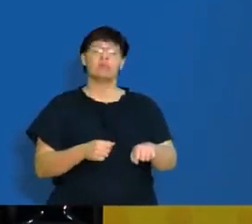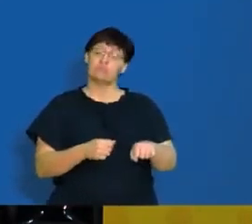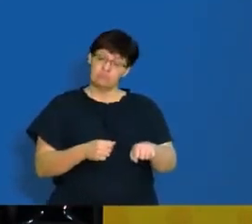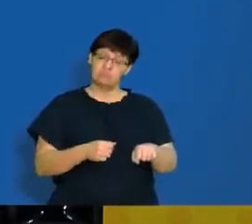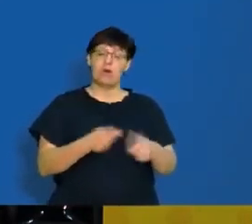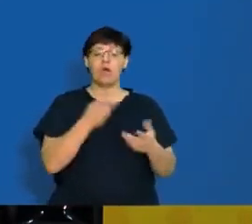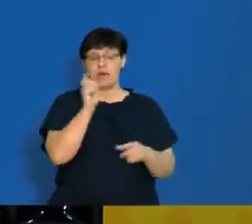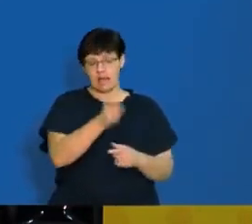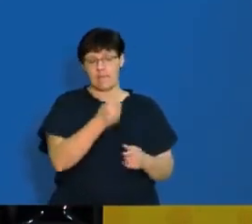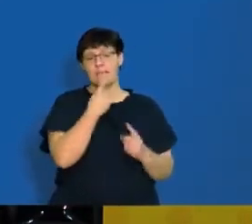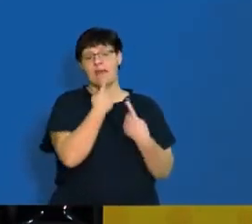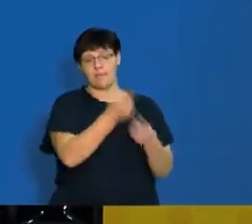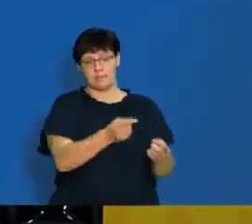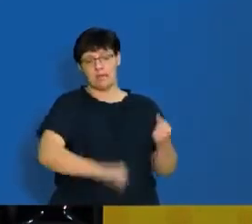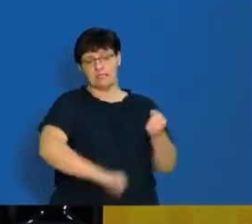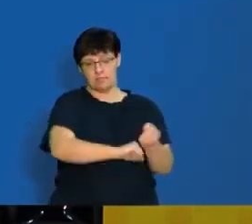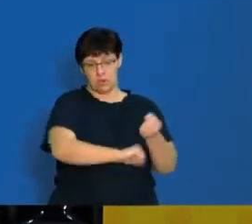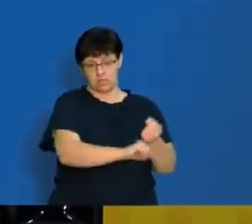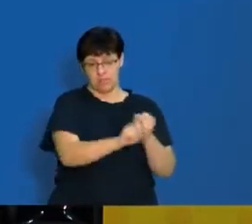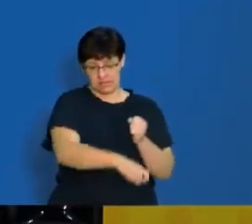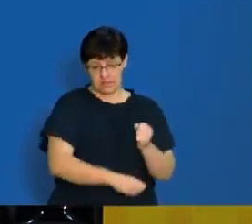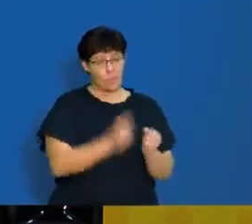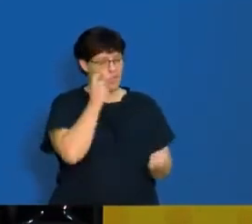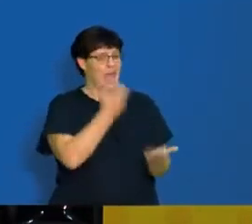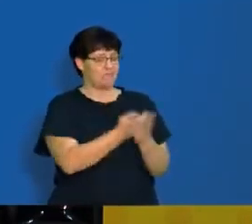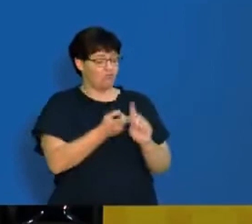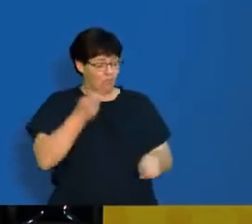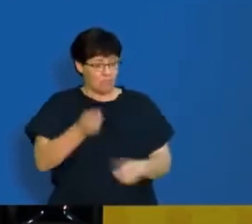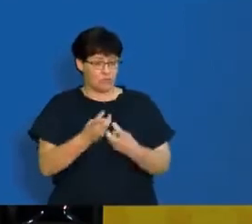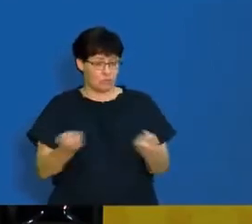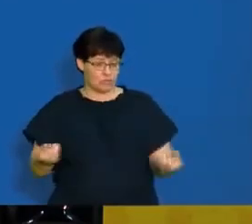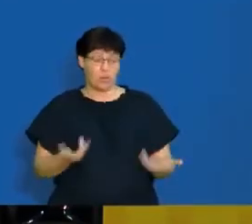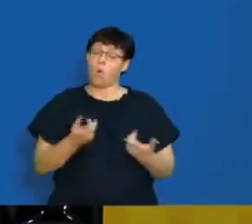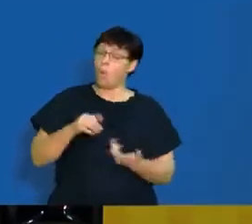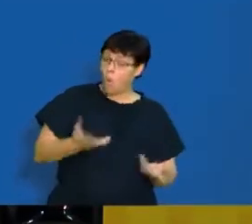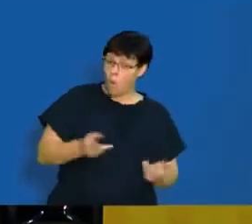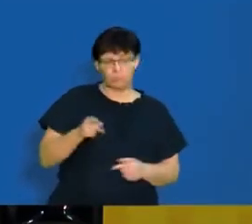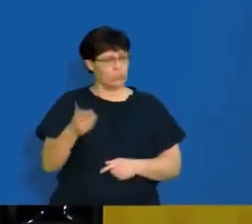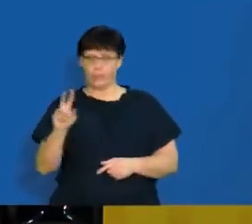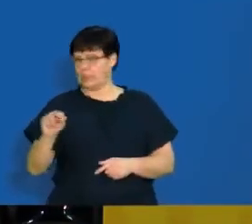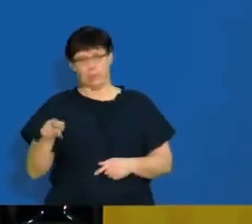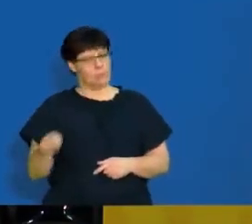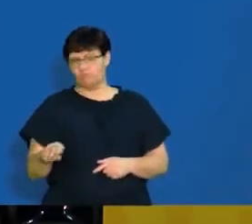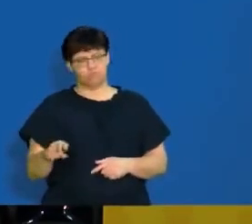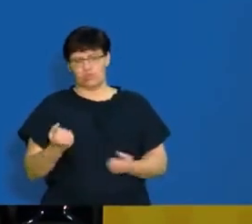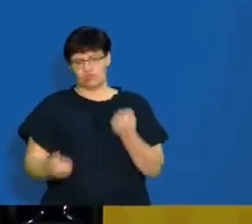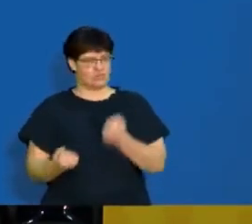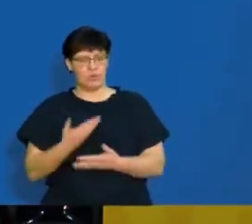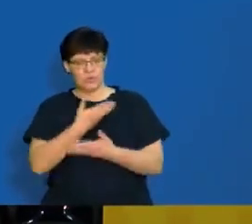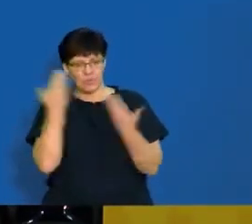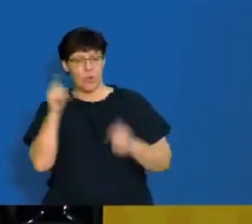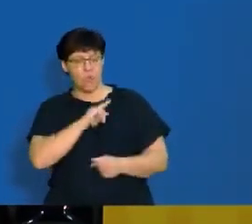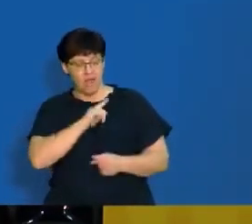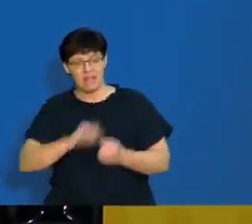justified, you should be able to support that with evidence from the source. Or you can say, no, it was not justified. Again,